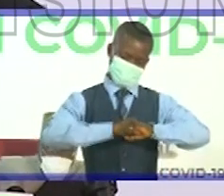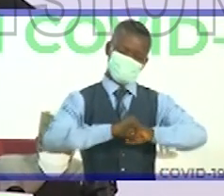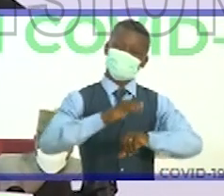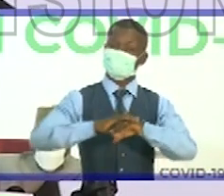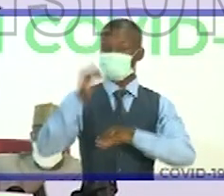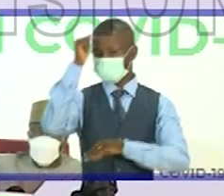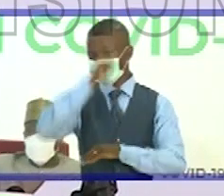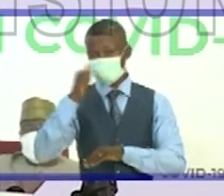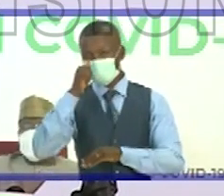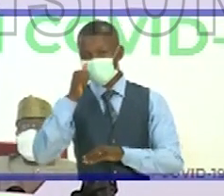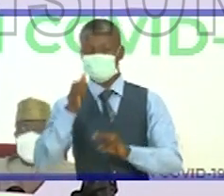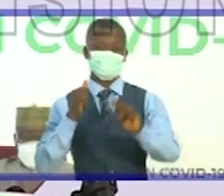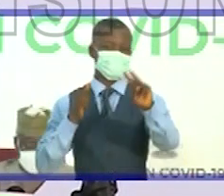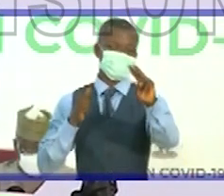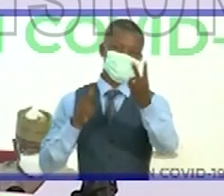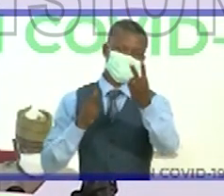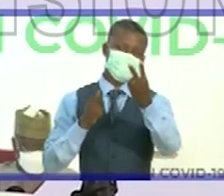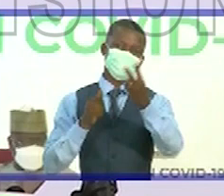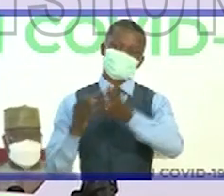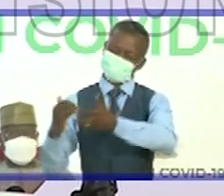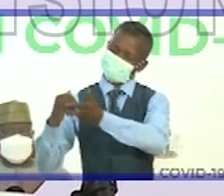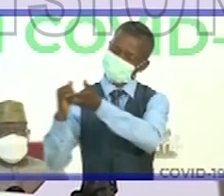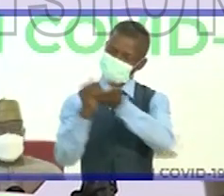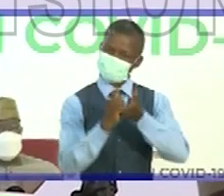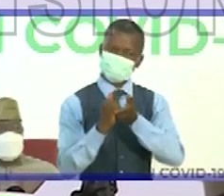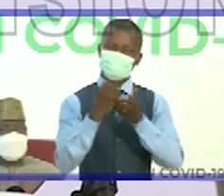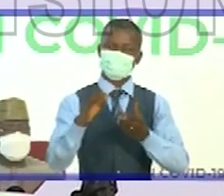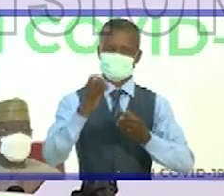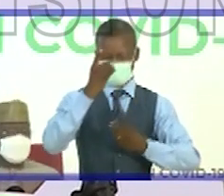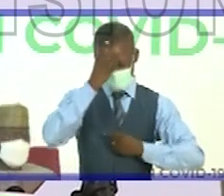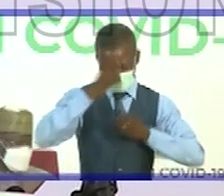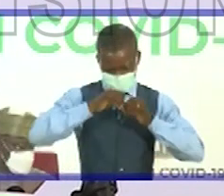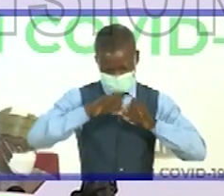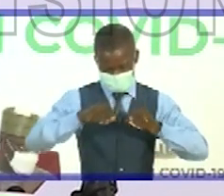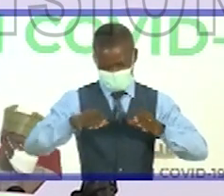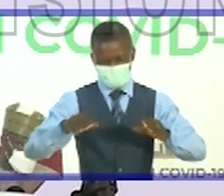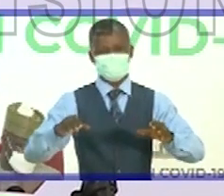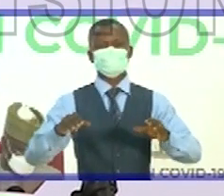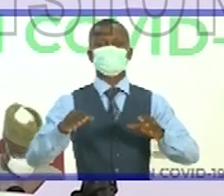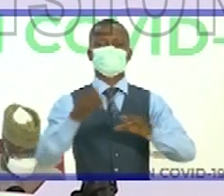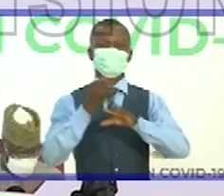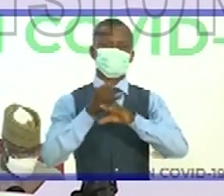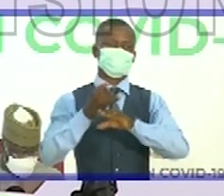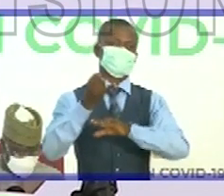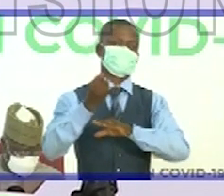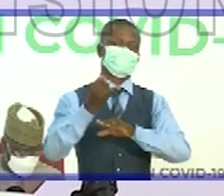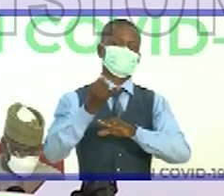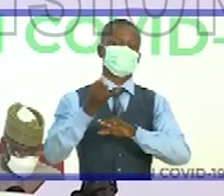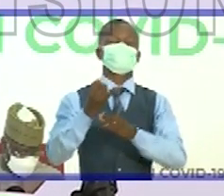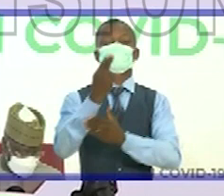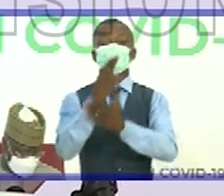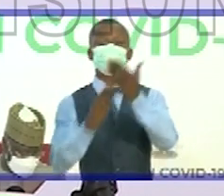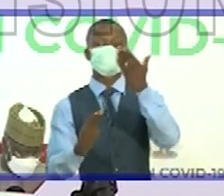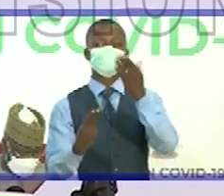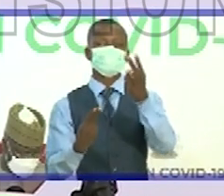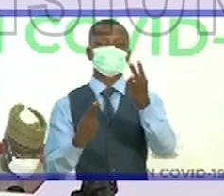The second is something called the Coalition for Epidemic Preparedness Innovations, called CEPI. Both